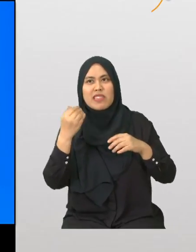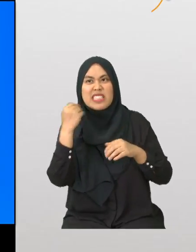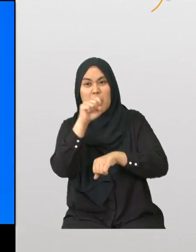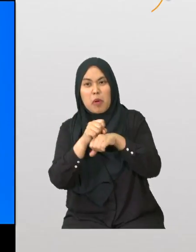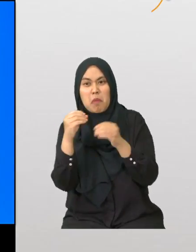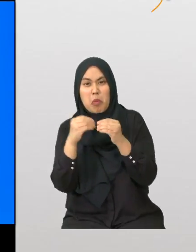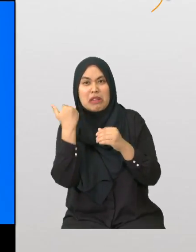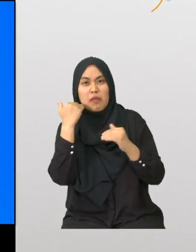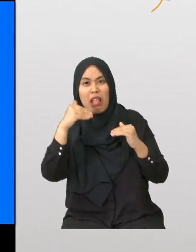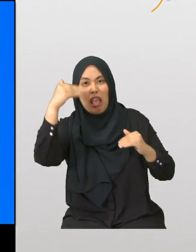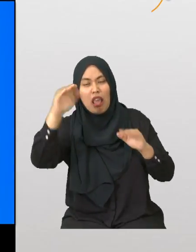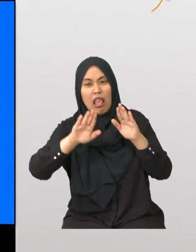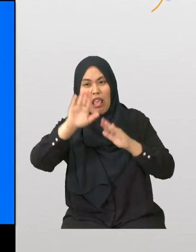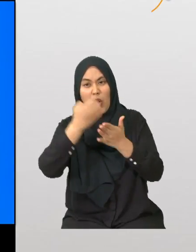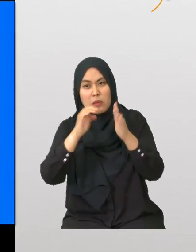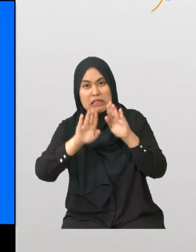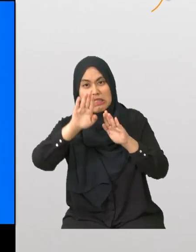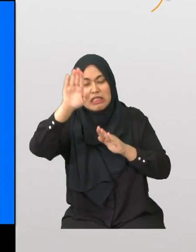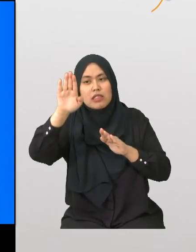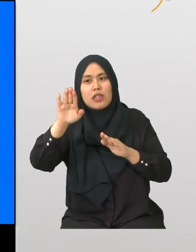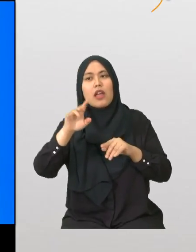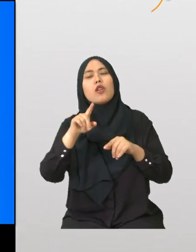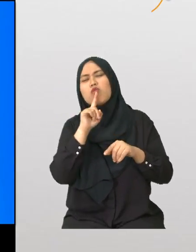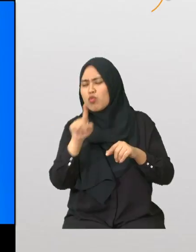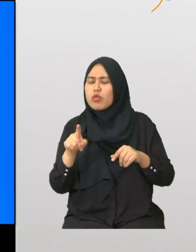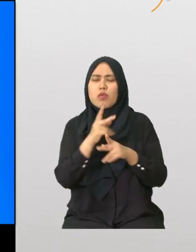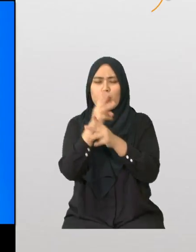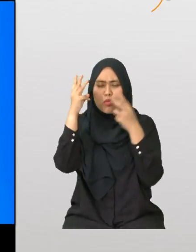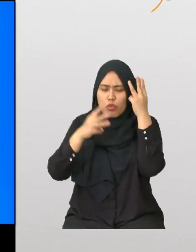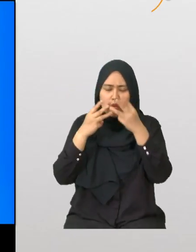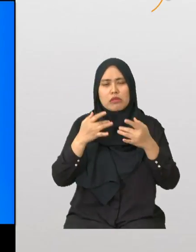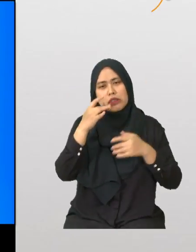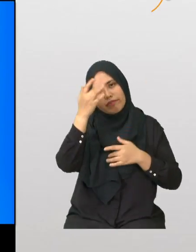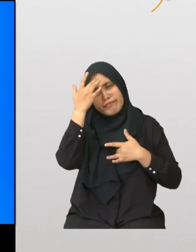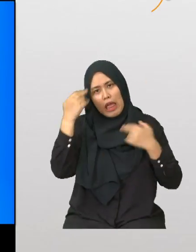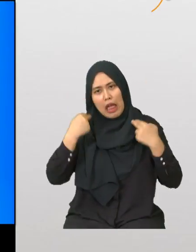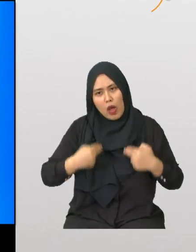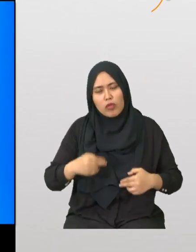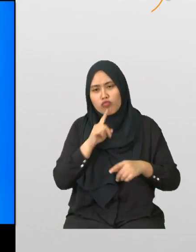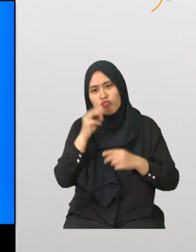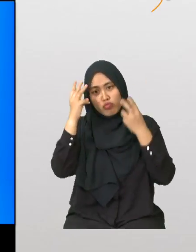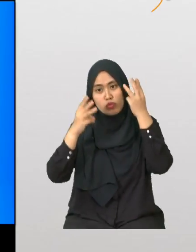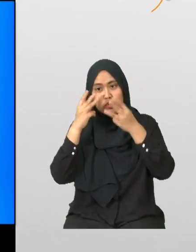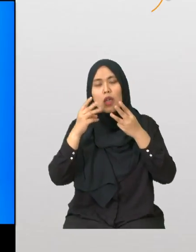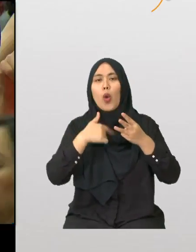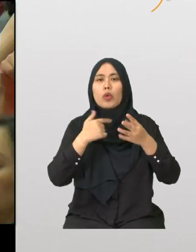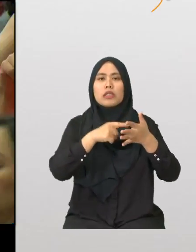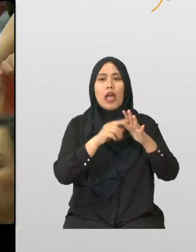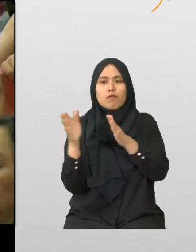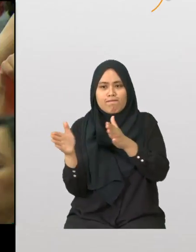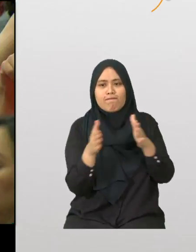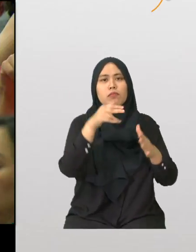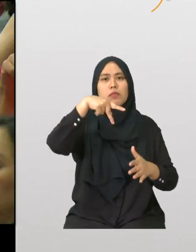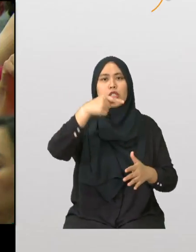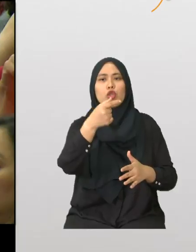Understandably, they were worried about their healthcare needs. We implemented the PGP to recognize the pioneer generation